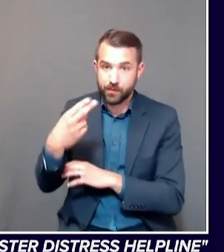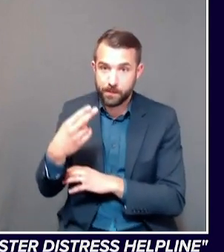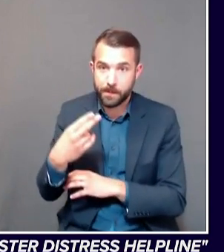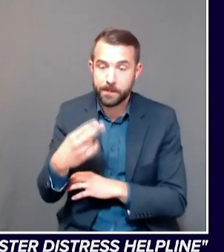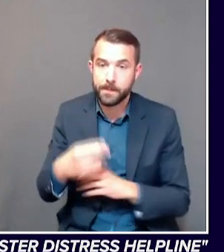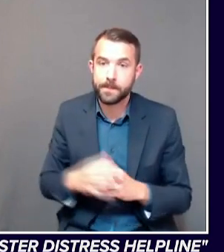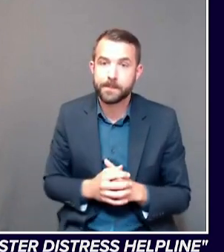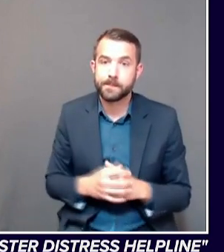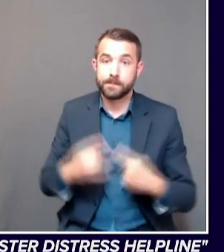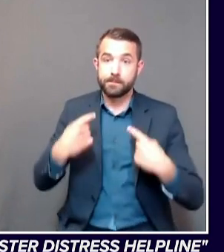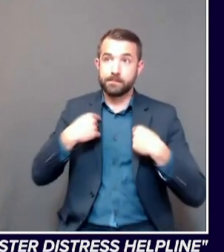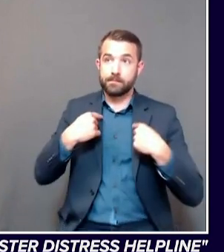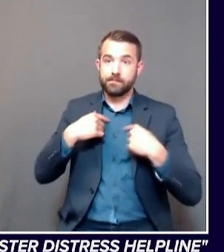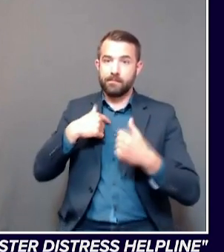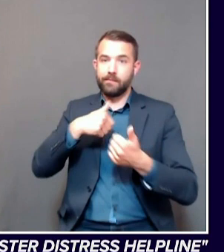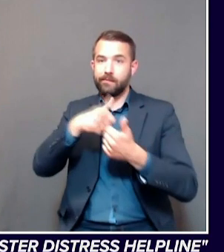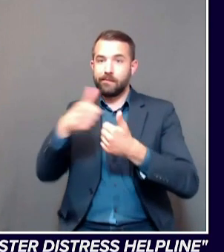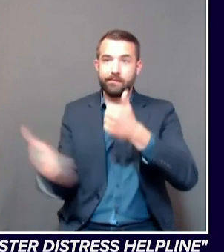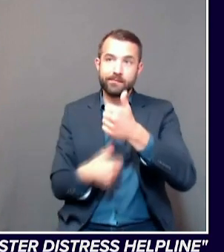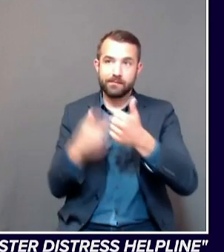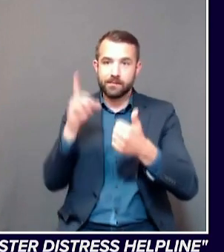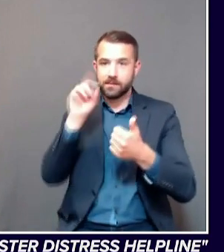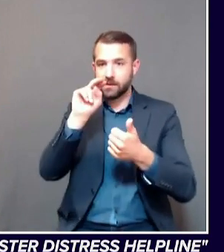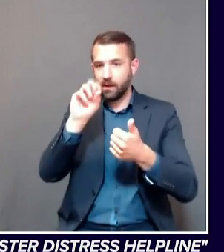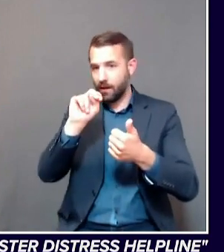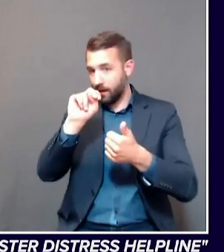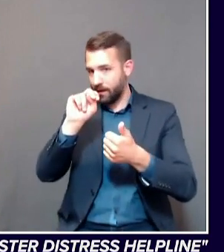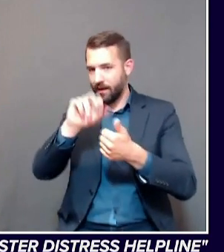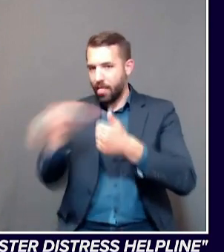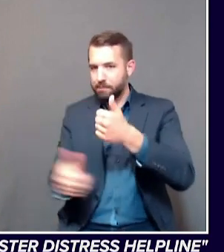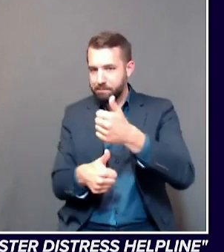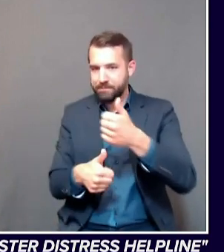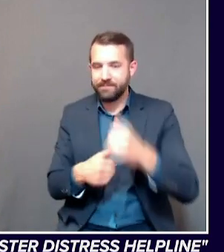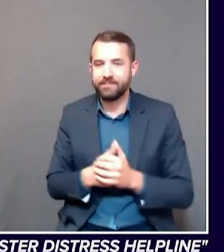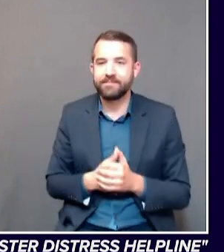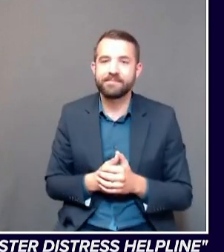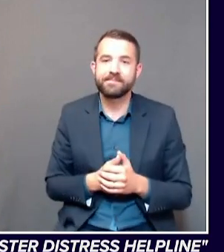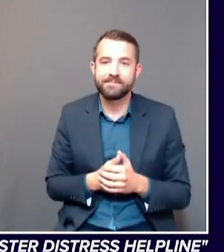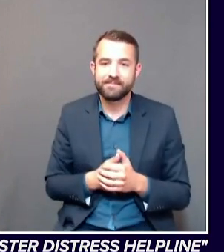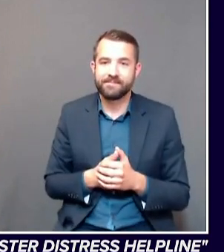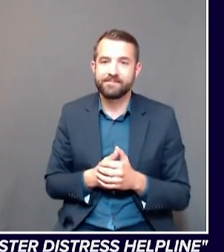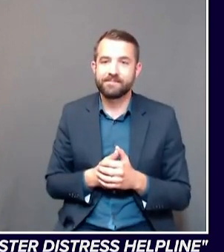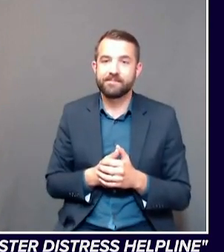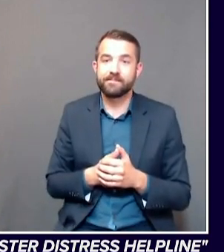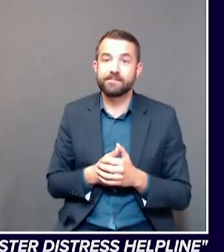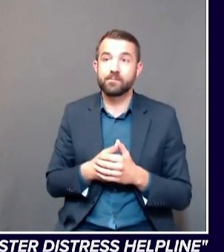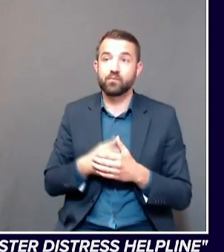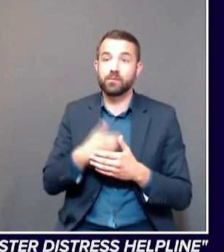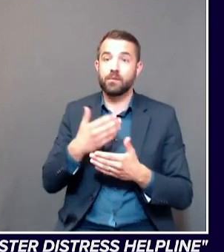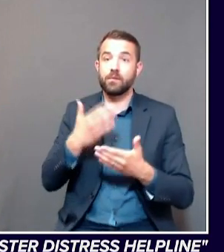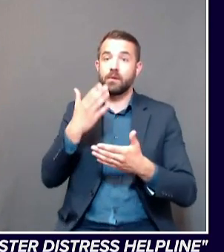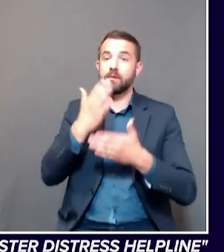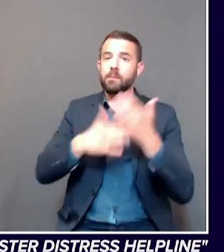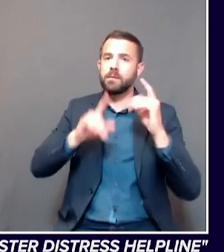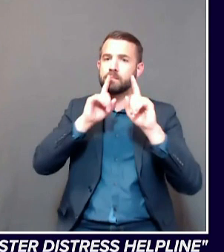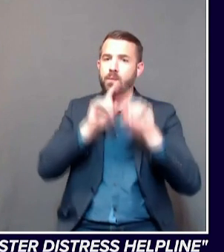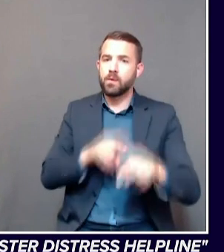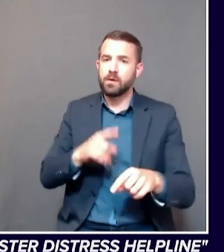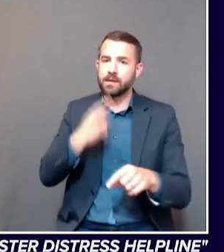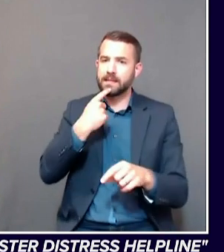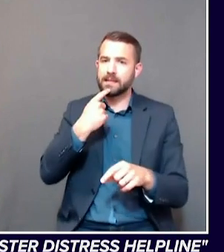understudy. Dr. Shah, there are reports that a person's blood type can have some impact on people